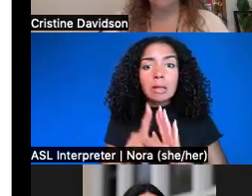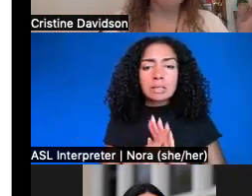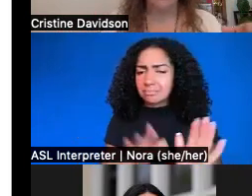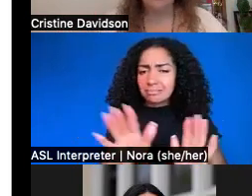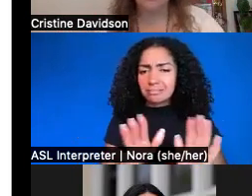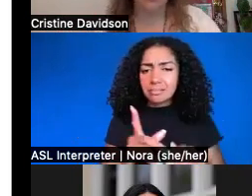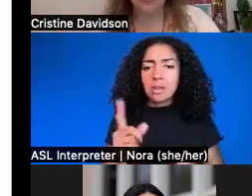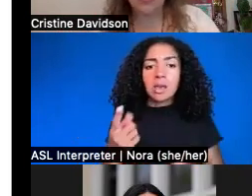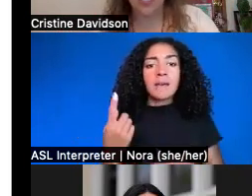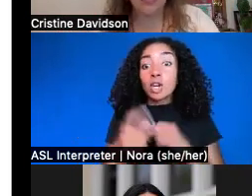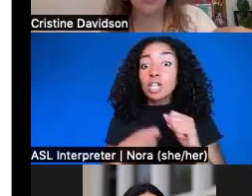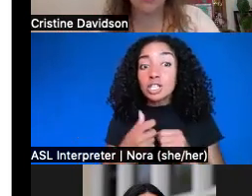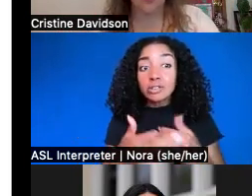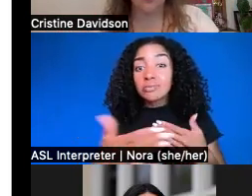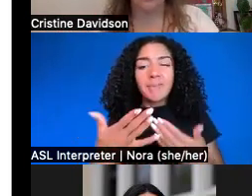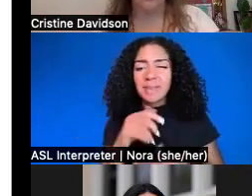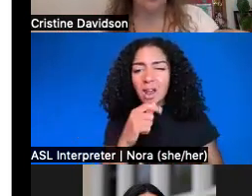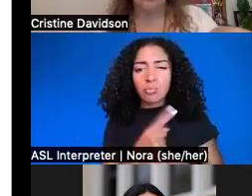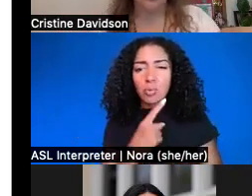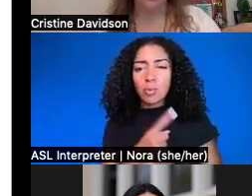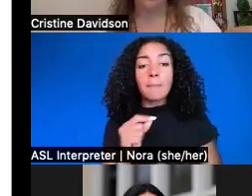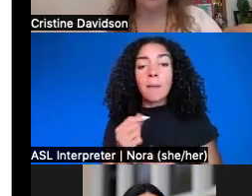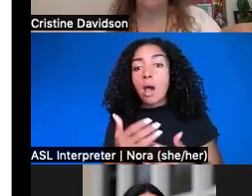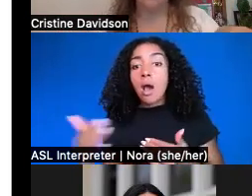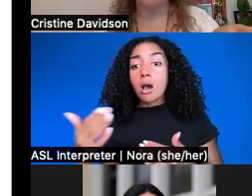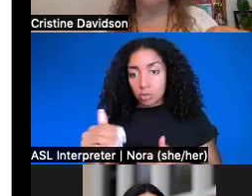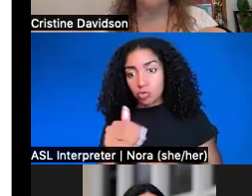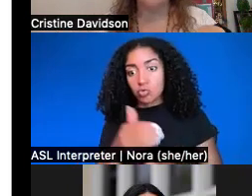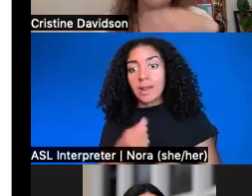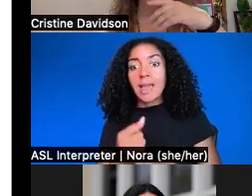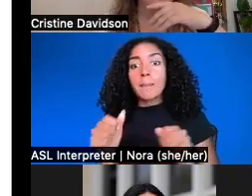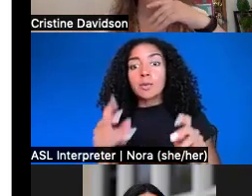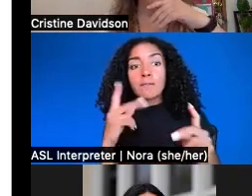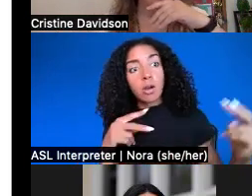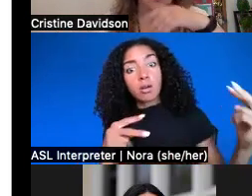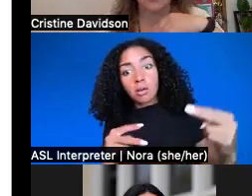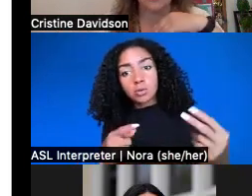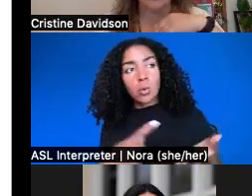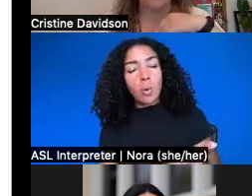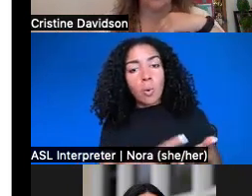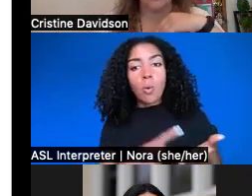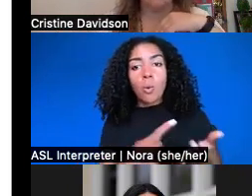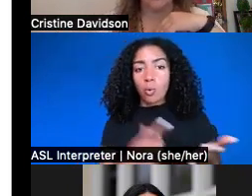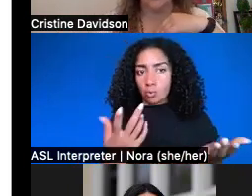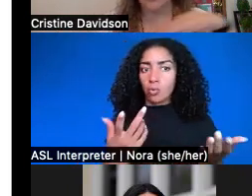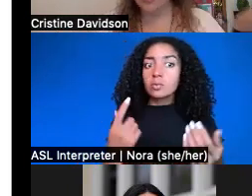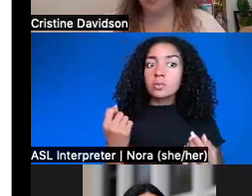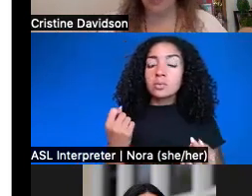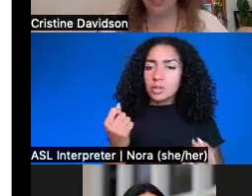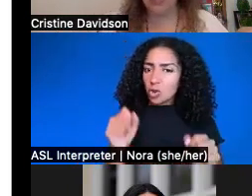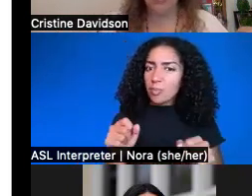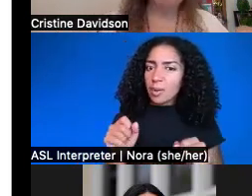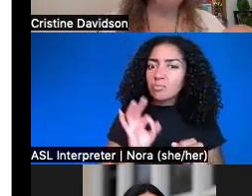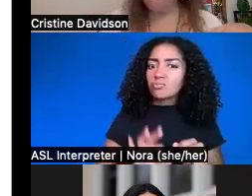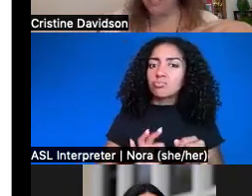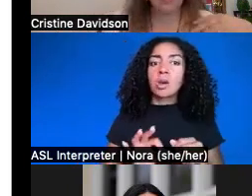about this stuff, because we're not taught this, are we? In school, we sometimes have to go to college before we even hear anything